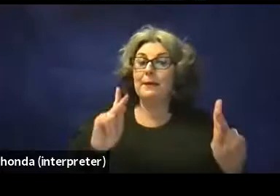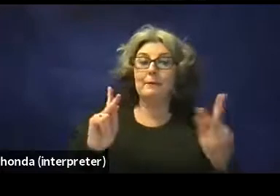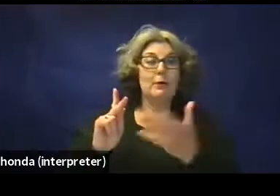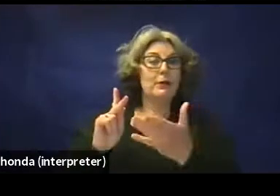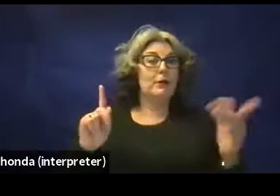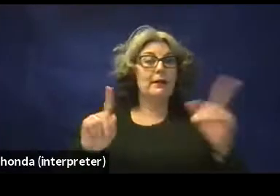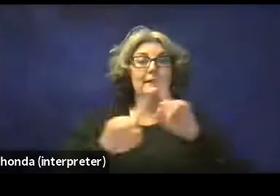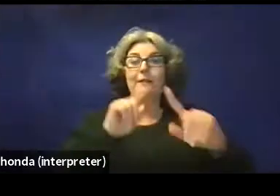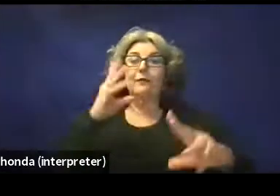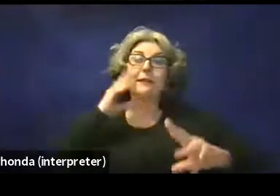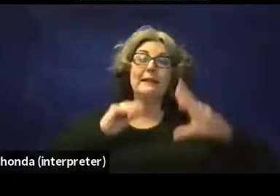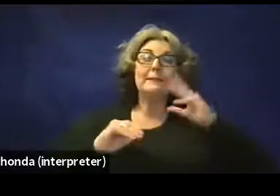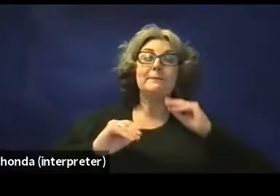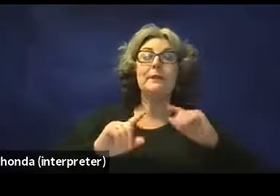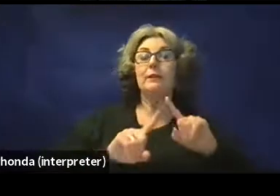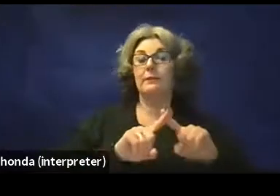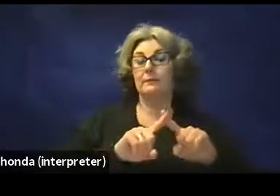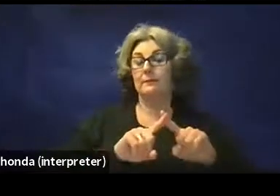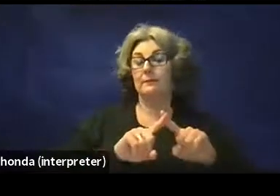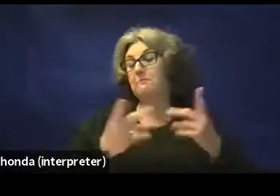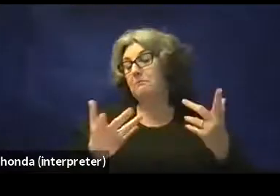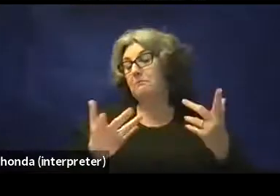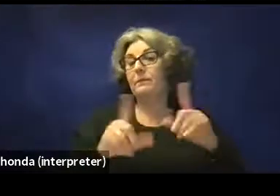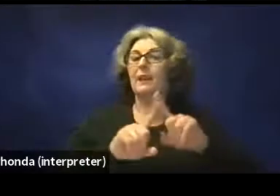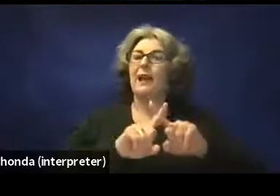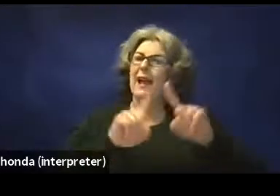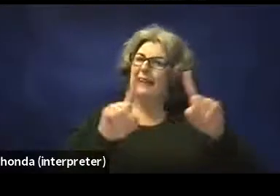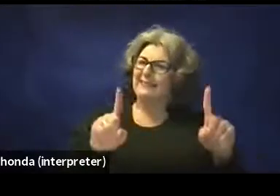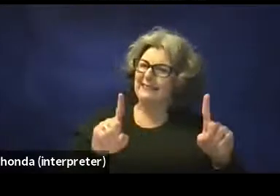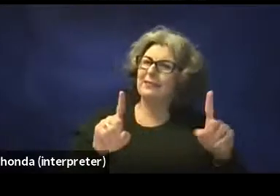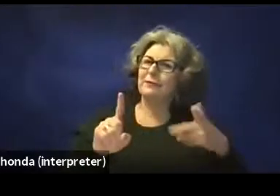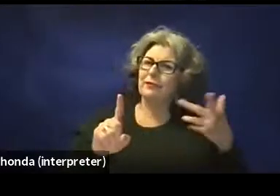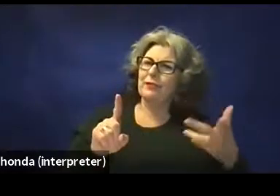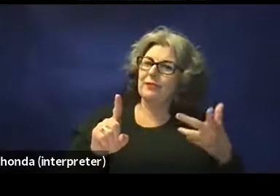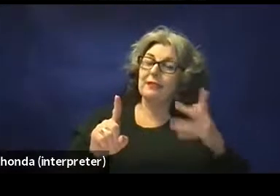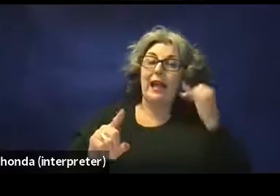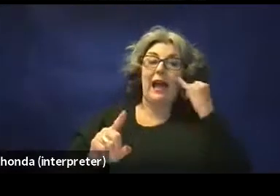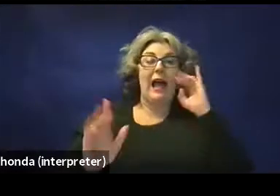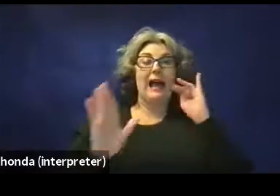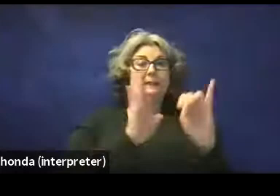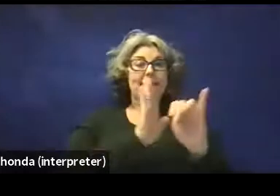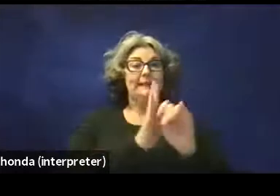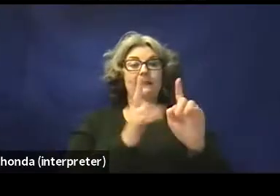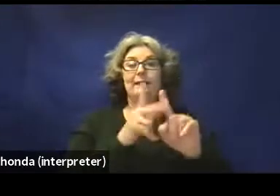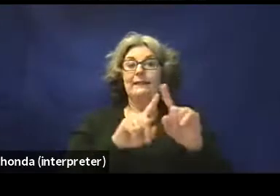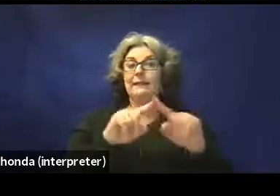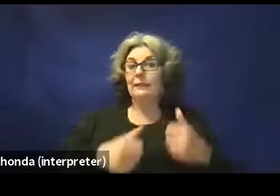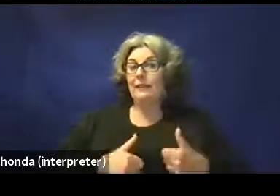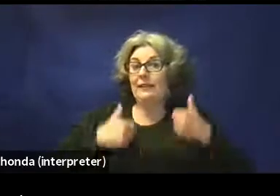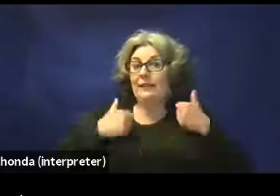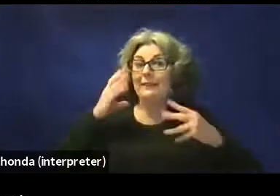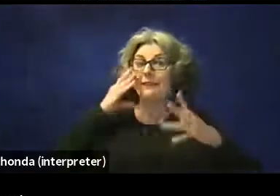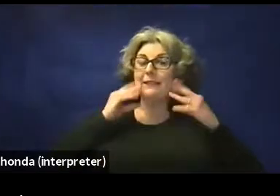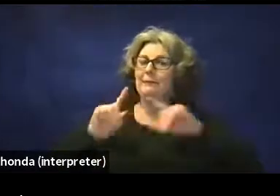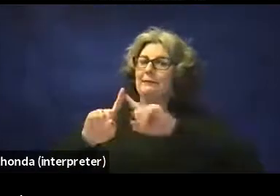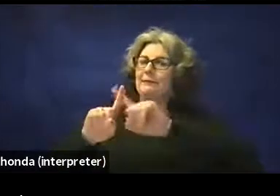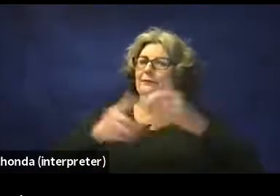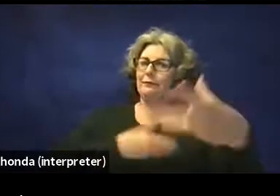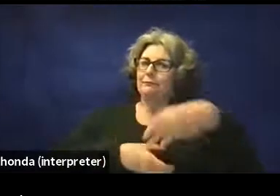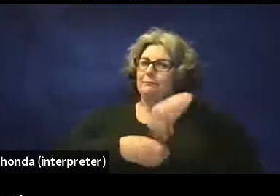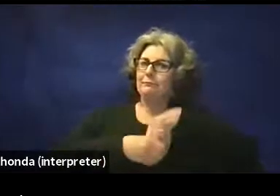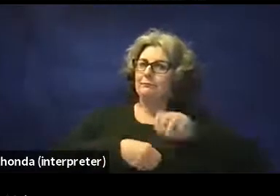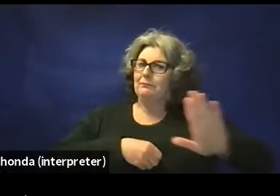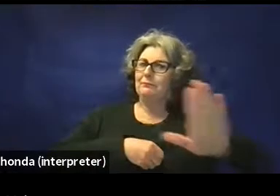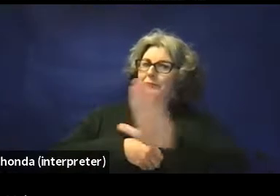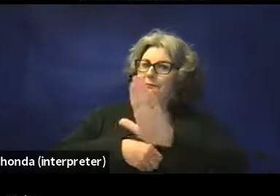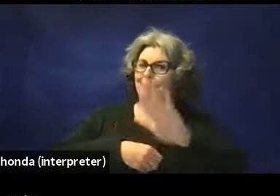different experience than you, who bring a different identity, who bring a different lived experience into their